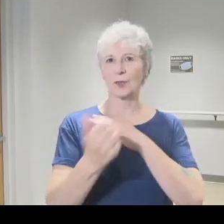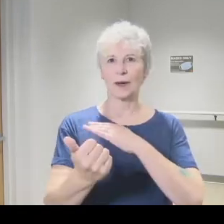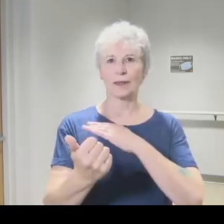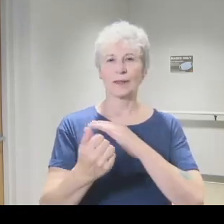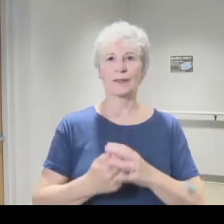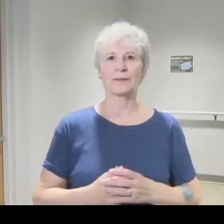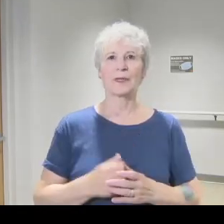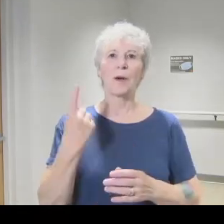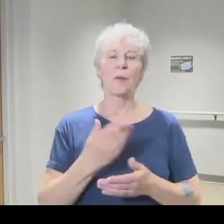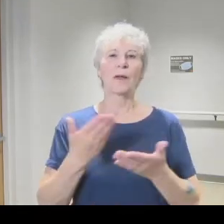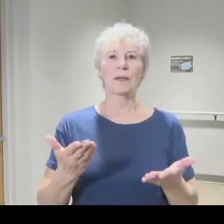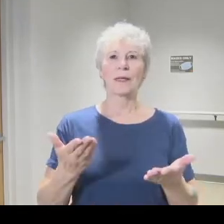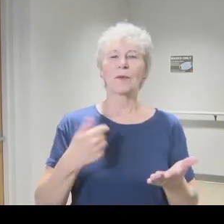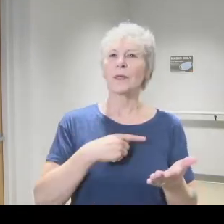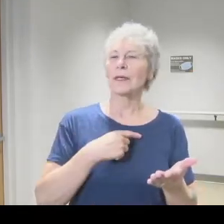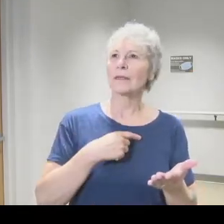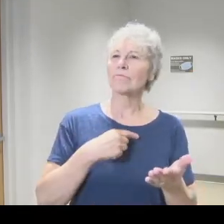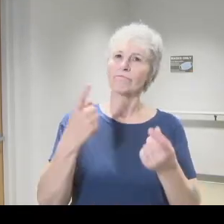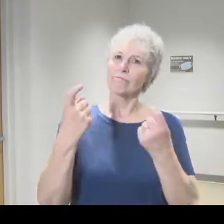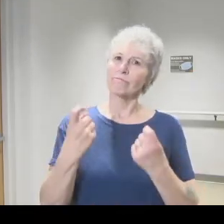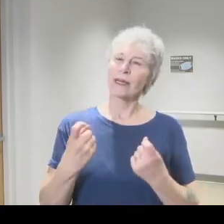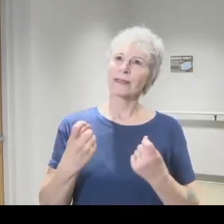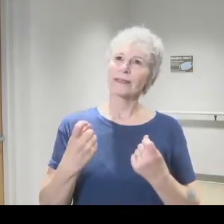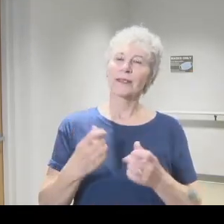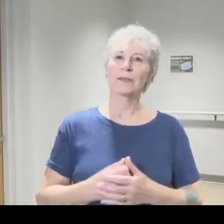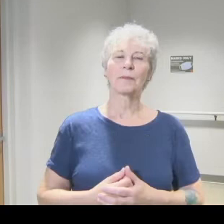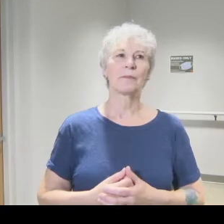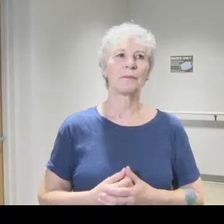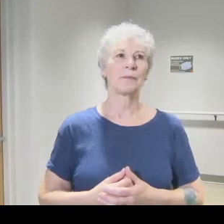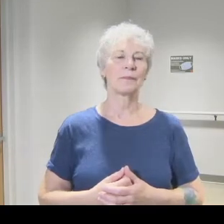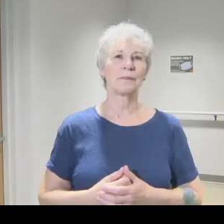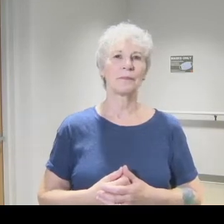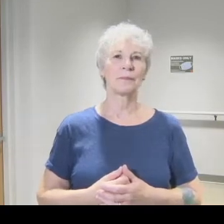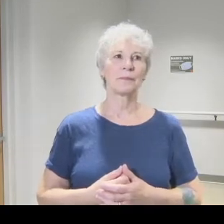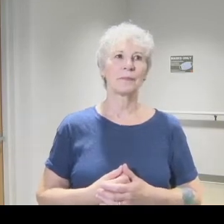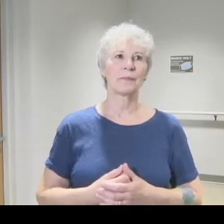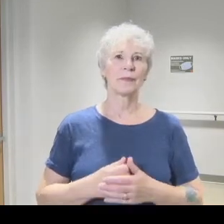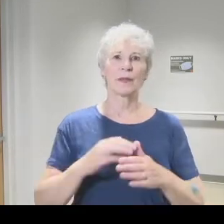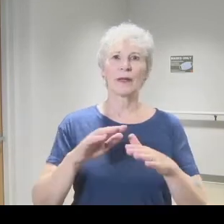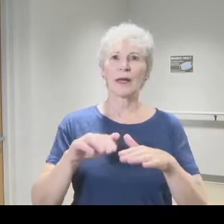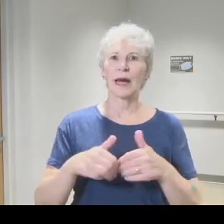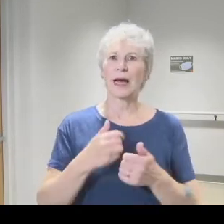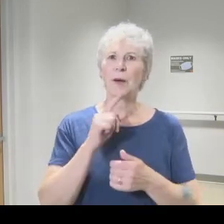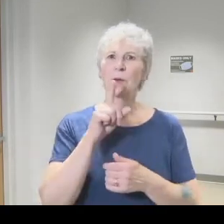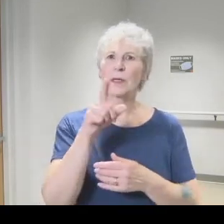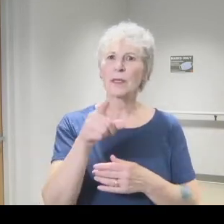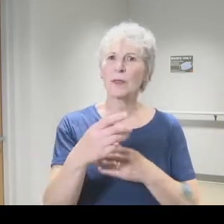One of the things you get asked a lot as a full-time missionary is how are you called to